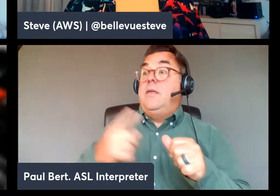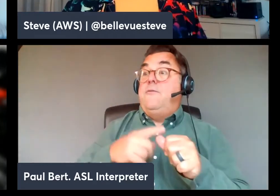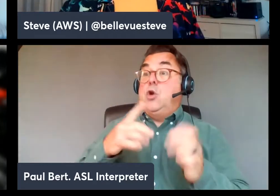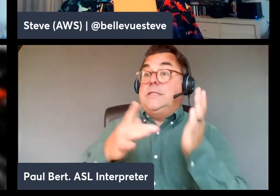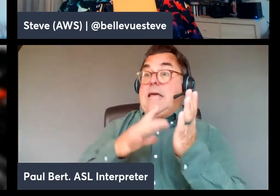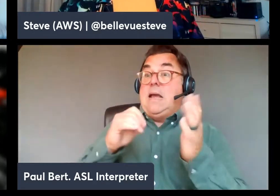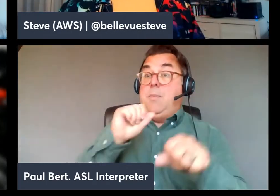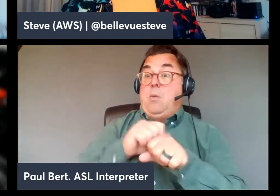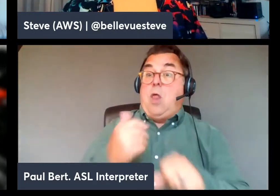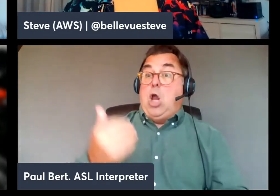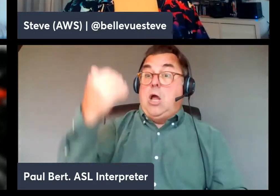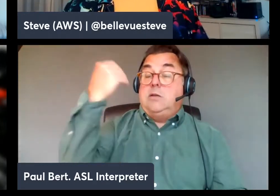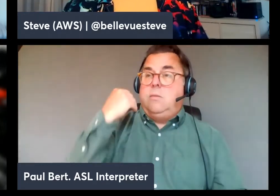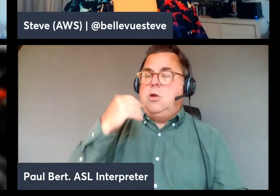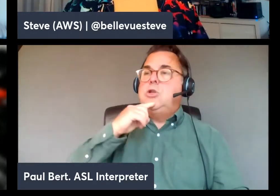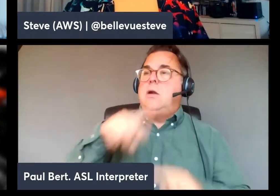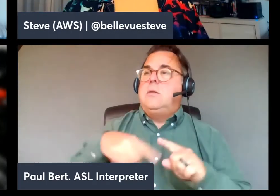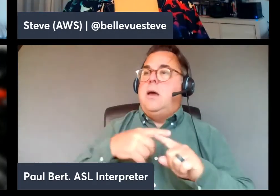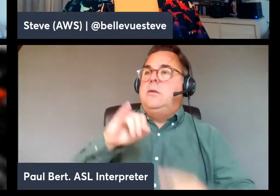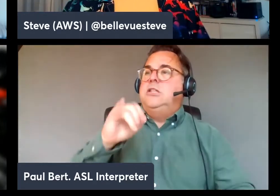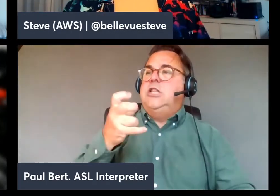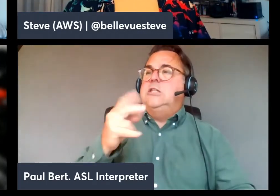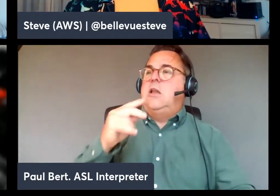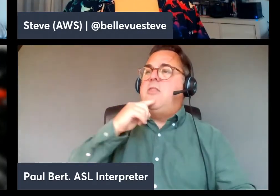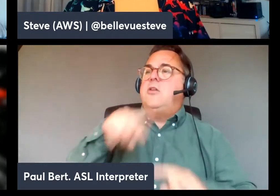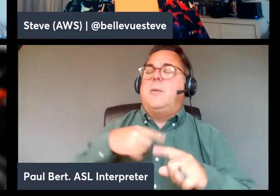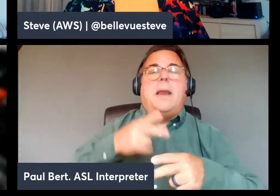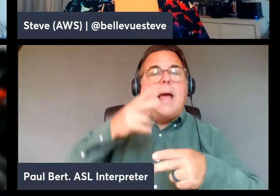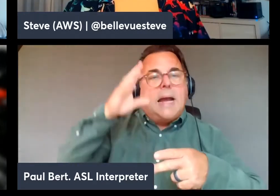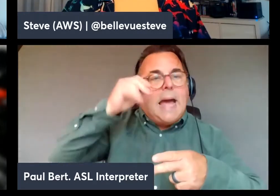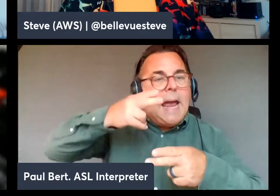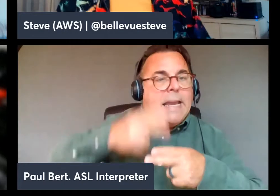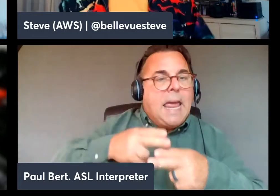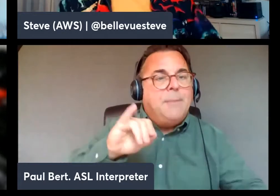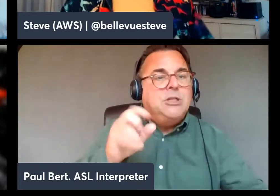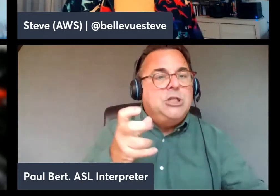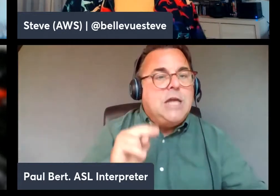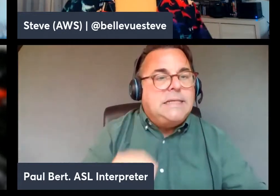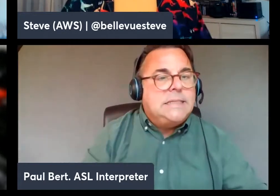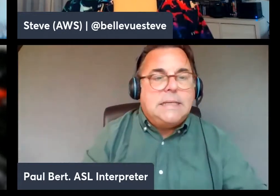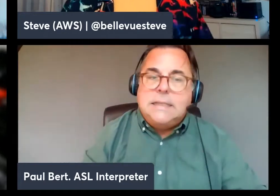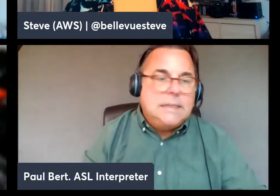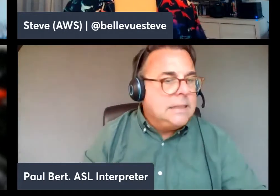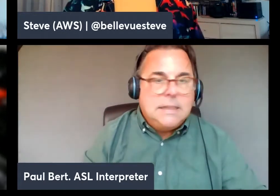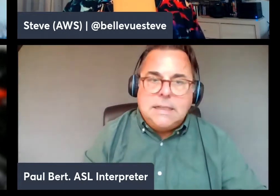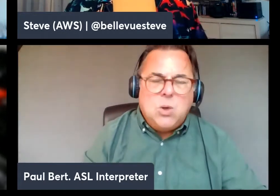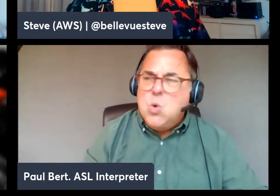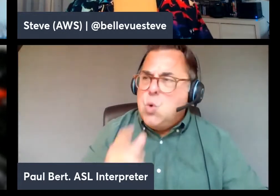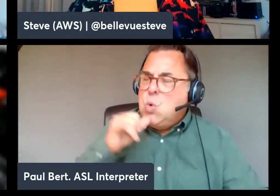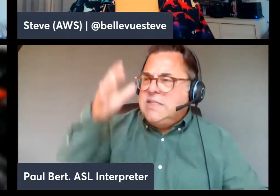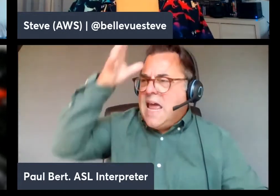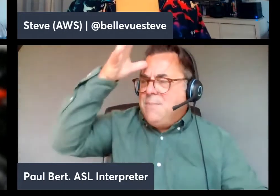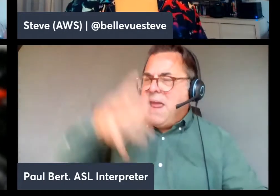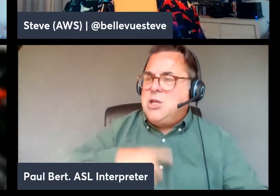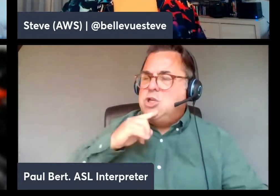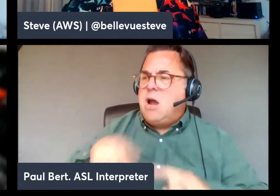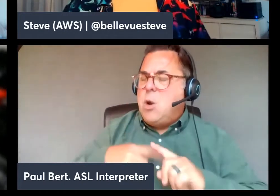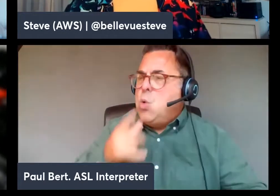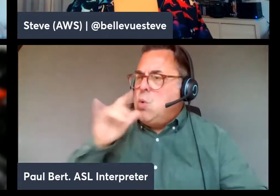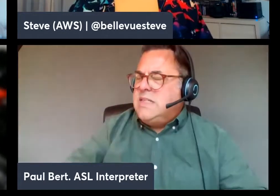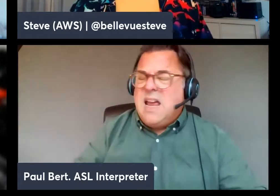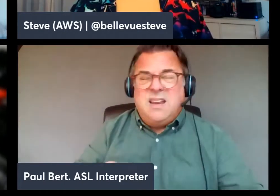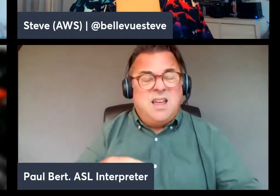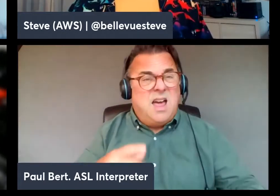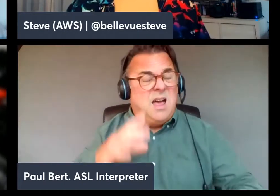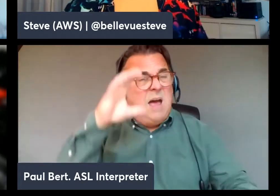at, when they were talking about JSON, I thought they were bringing up a name, and I thought that they were, I actually like had no idea who they were. There was somebody in the room